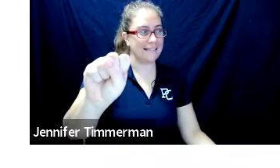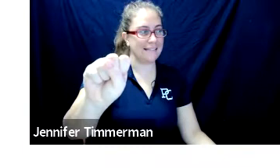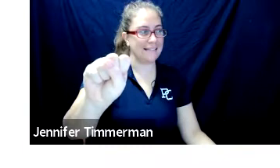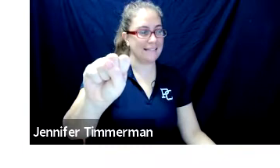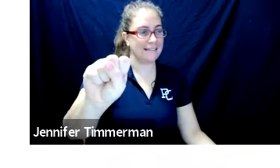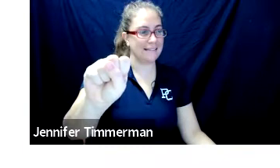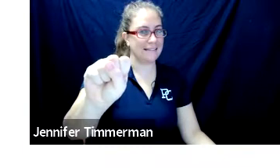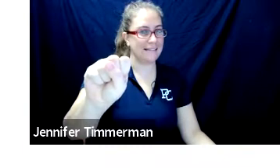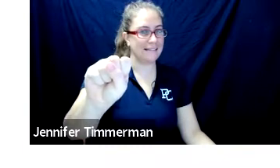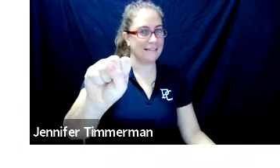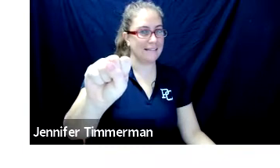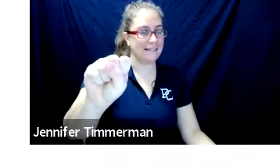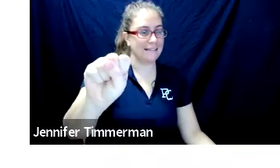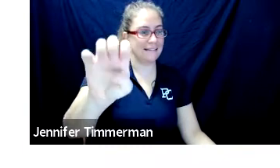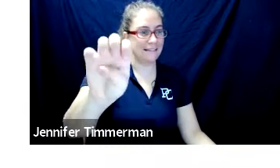S,